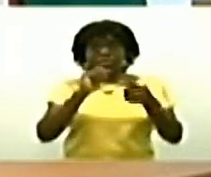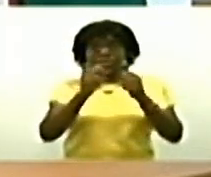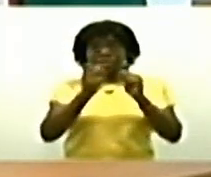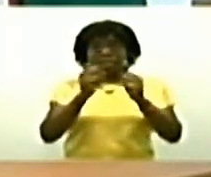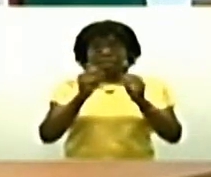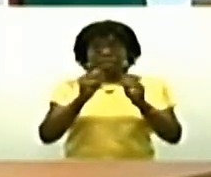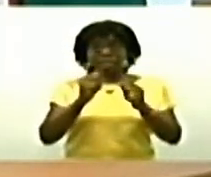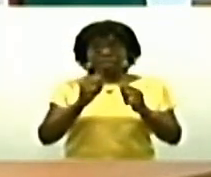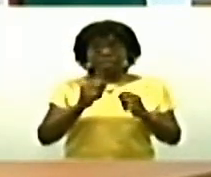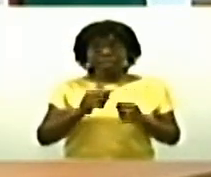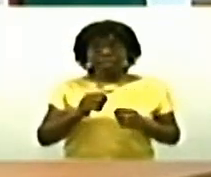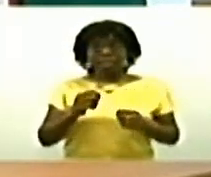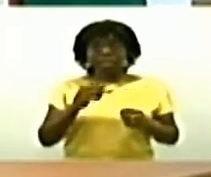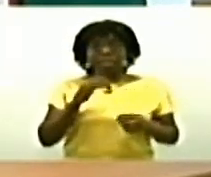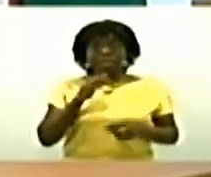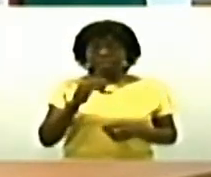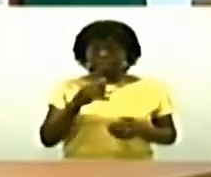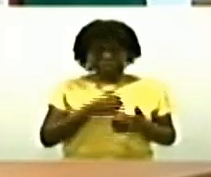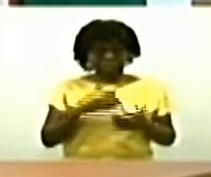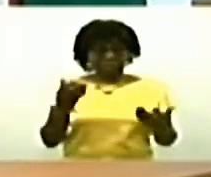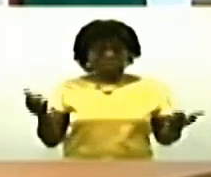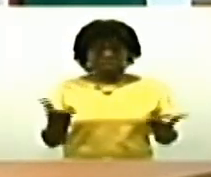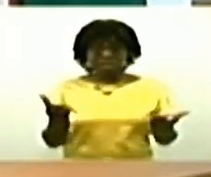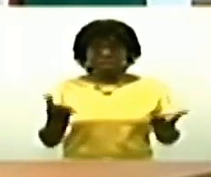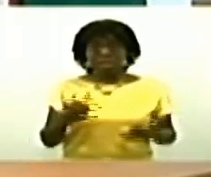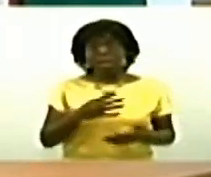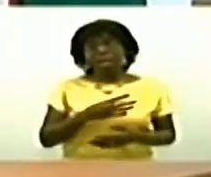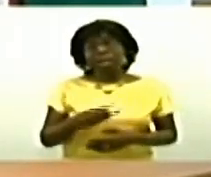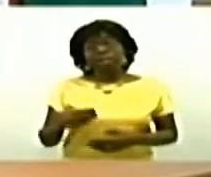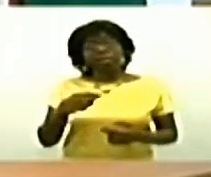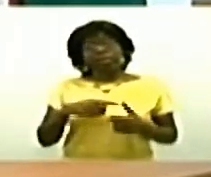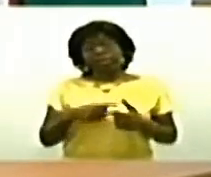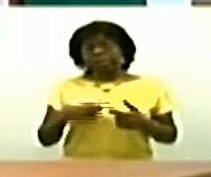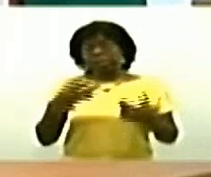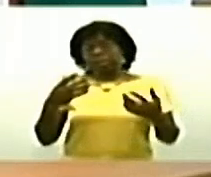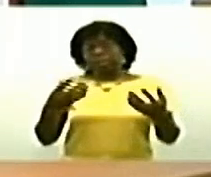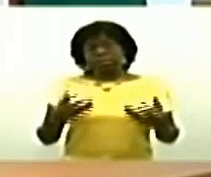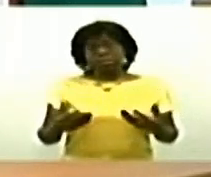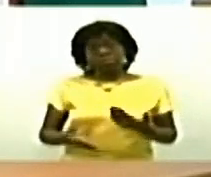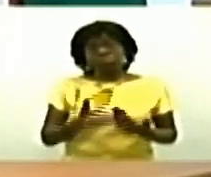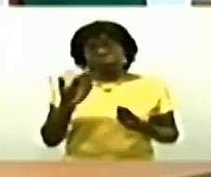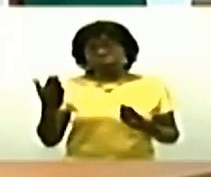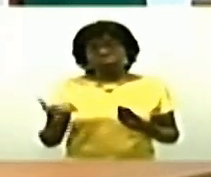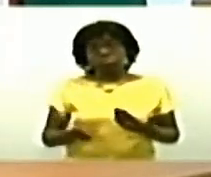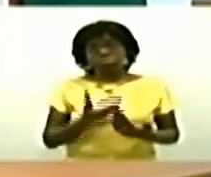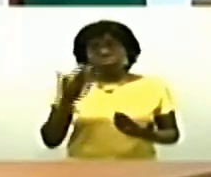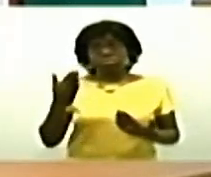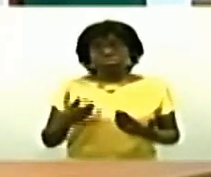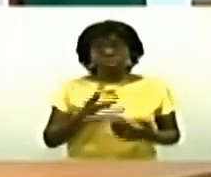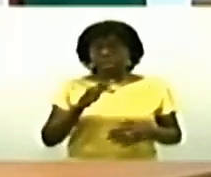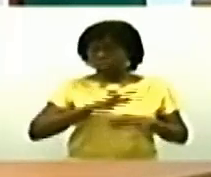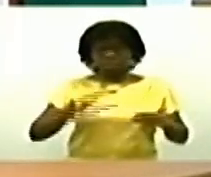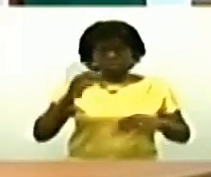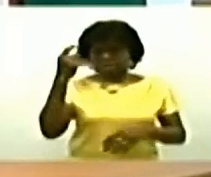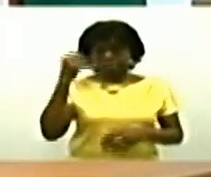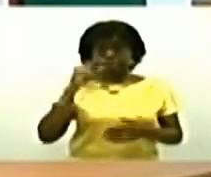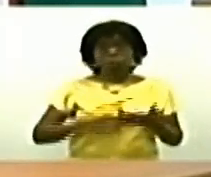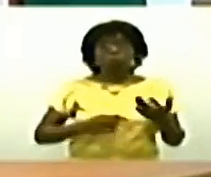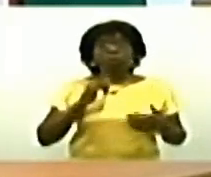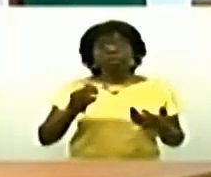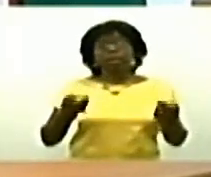So it's here, and then, as I said, the leniency. The leniency, I don't understand what is